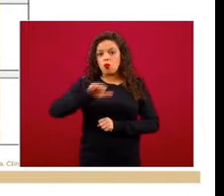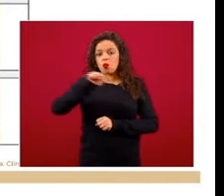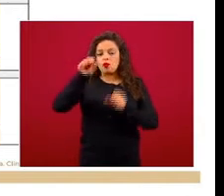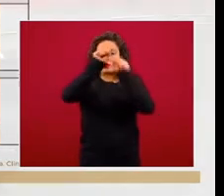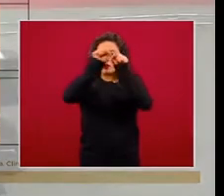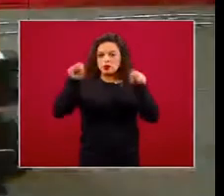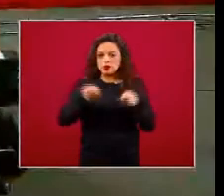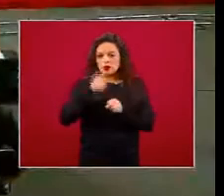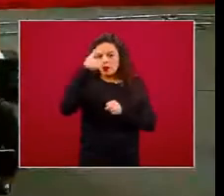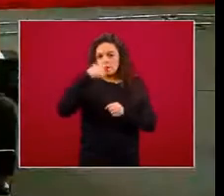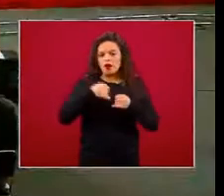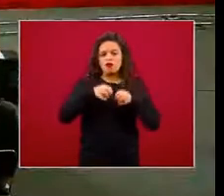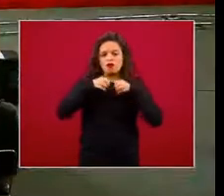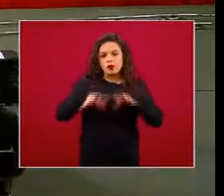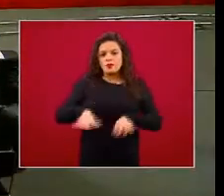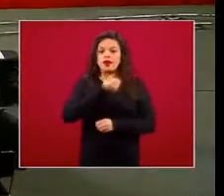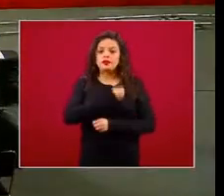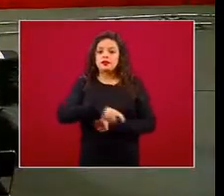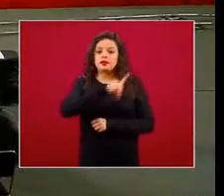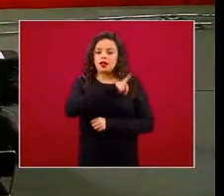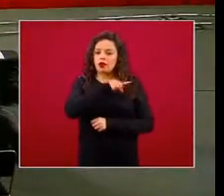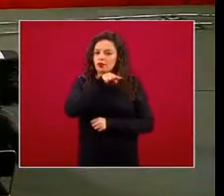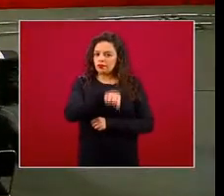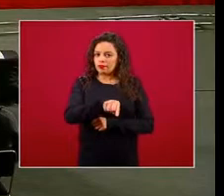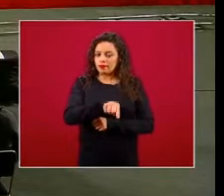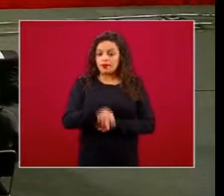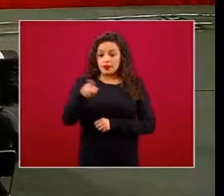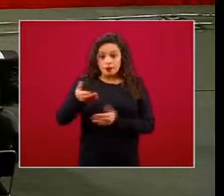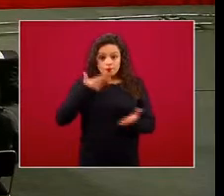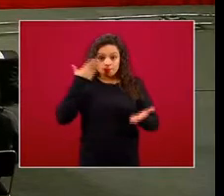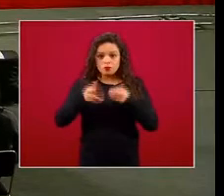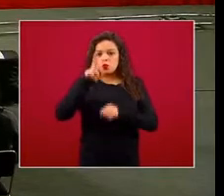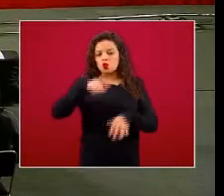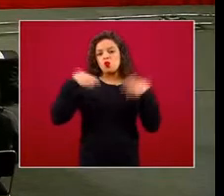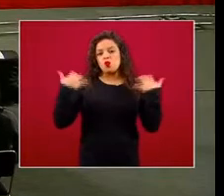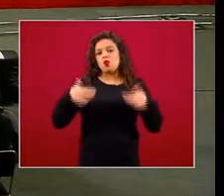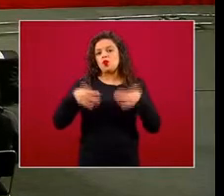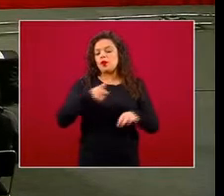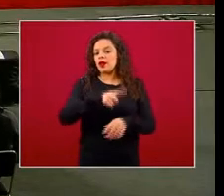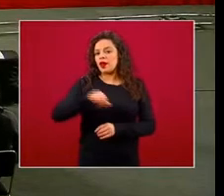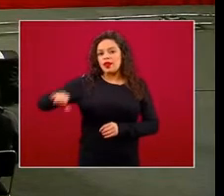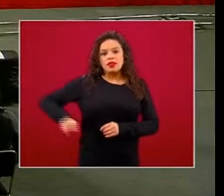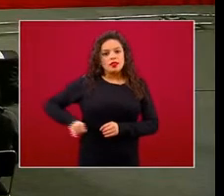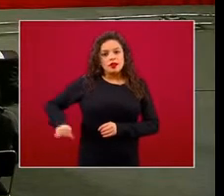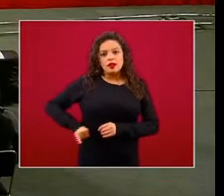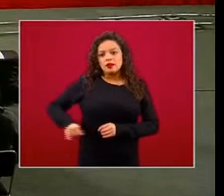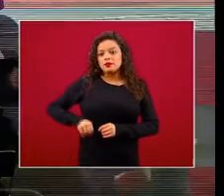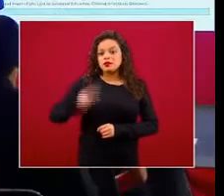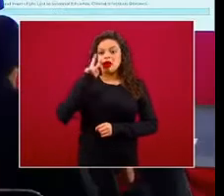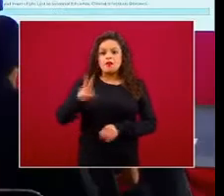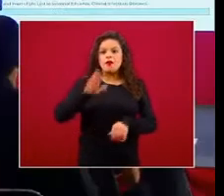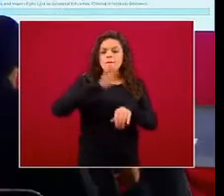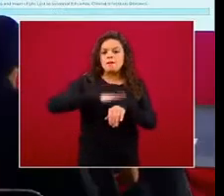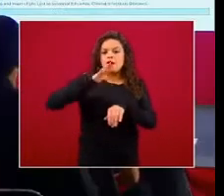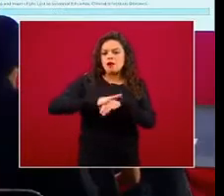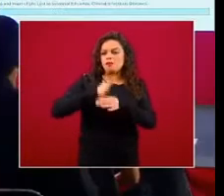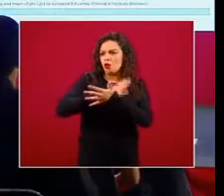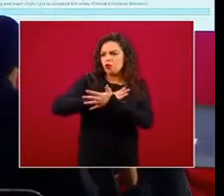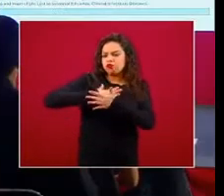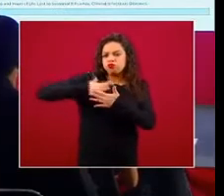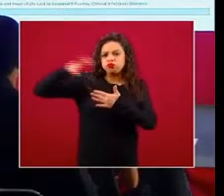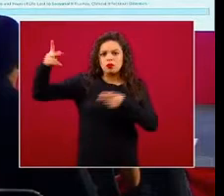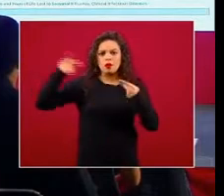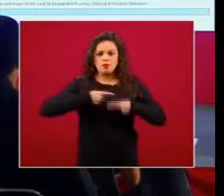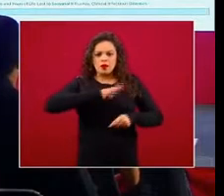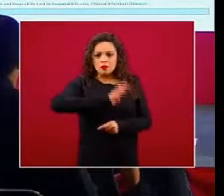interesting studies, and they demonstrate an increase in the mortality rate, especially for people between 5 and 59 years